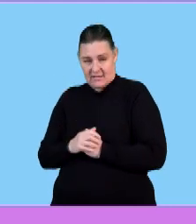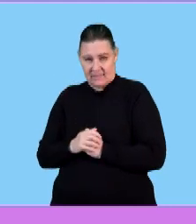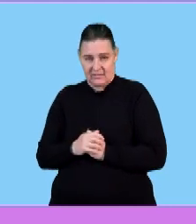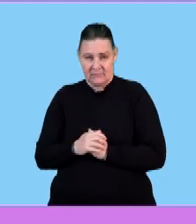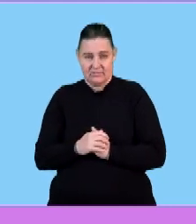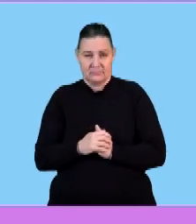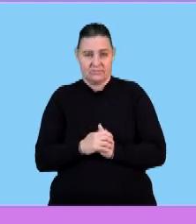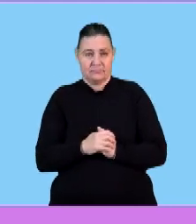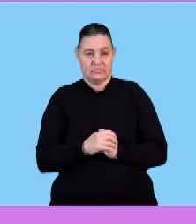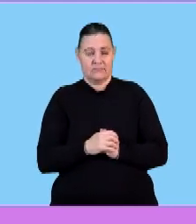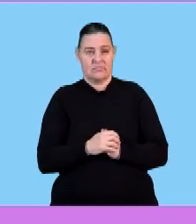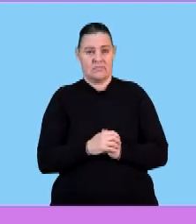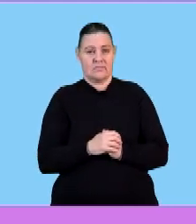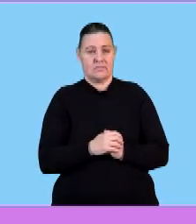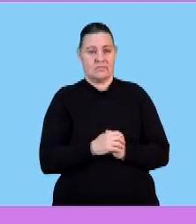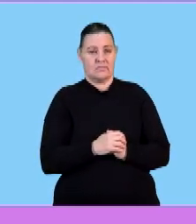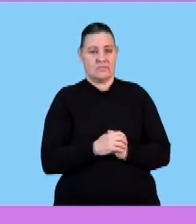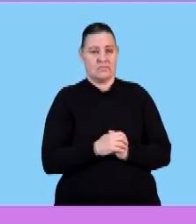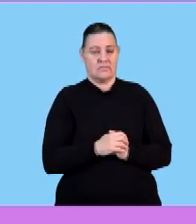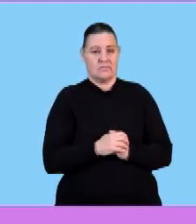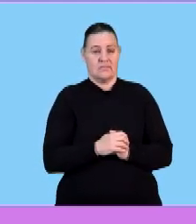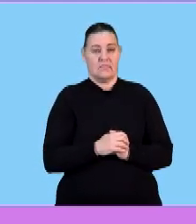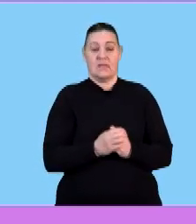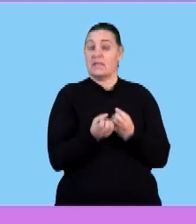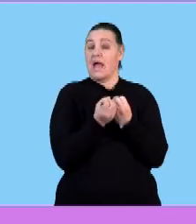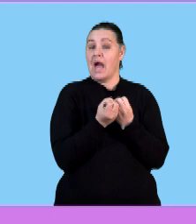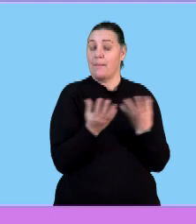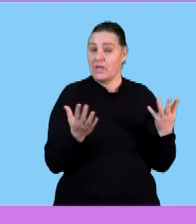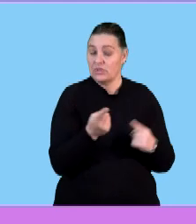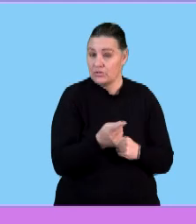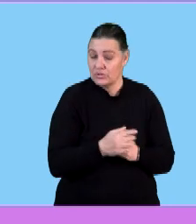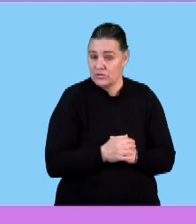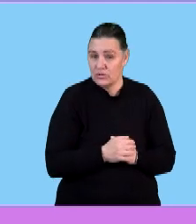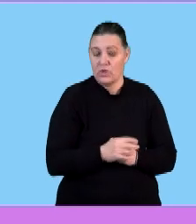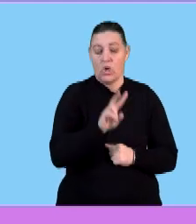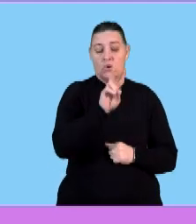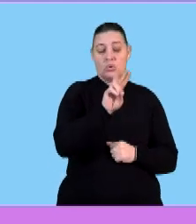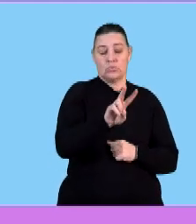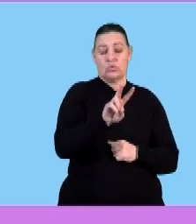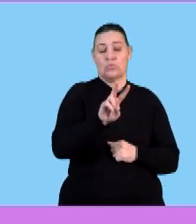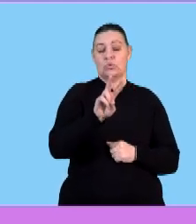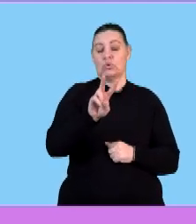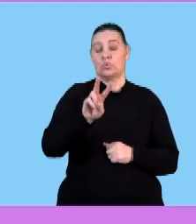I'm going to say 15 times 15. And that should give me